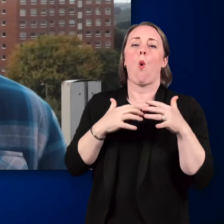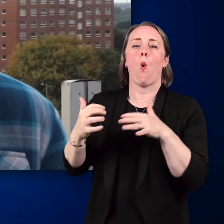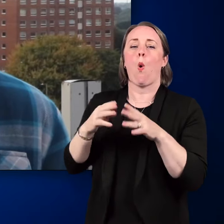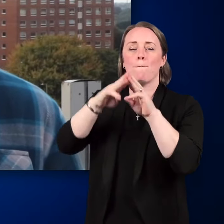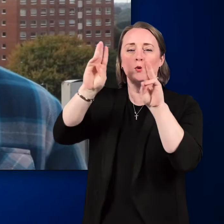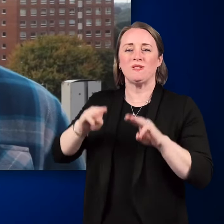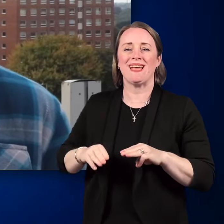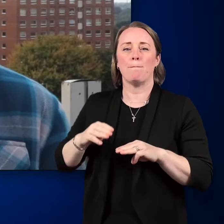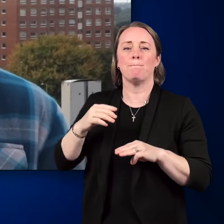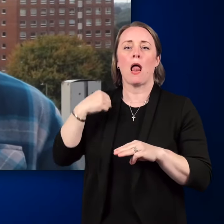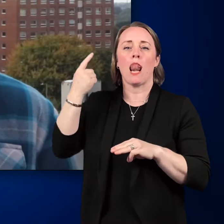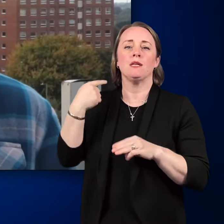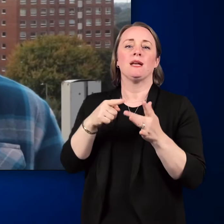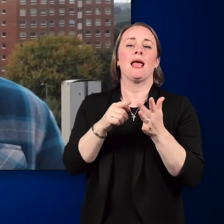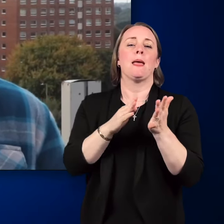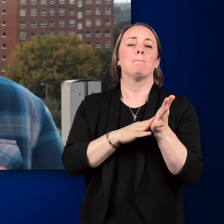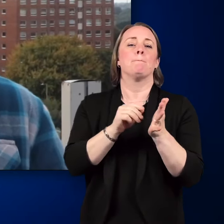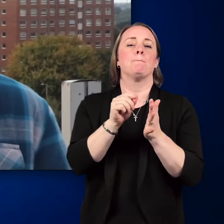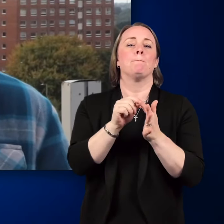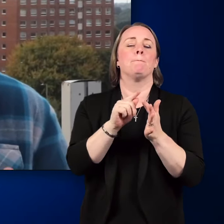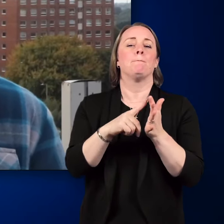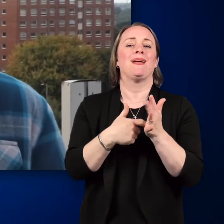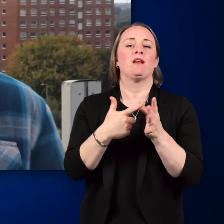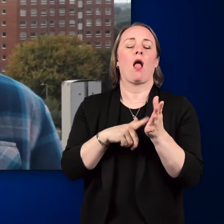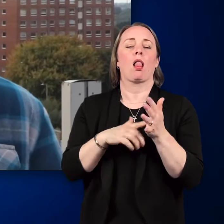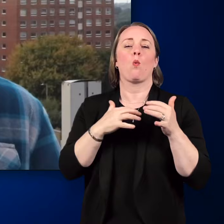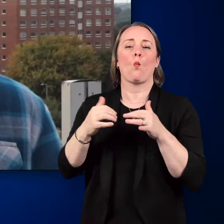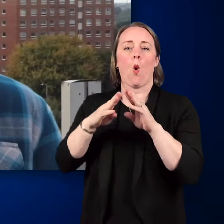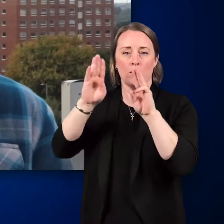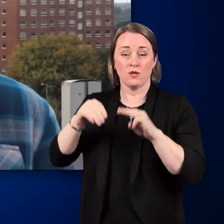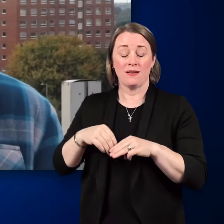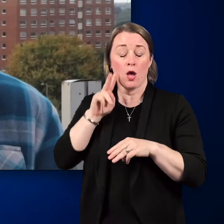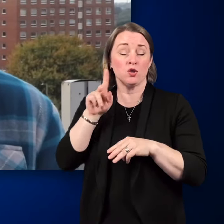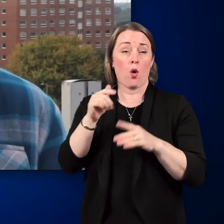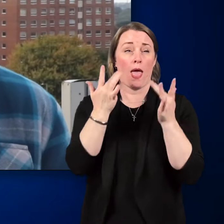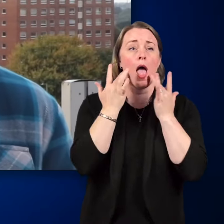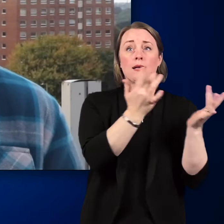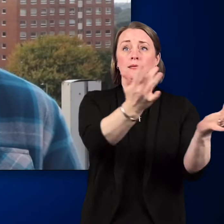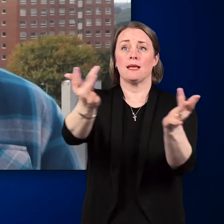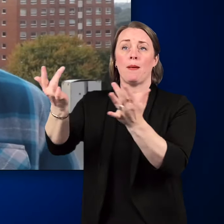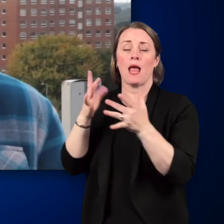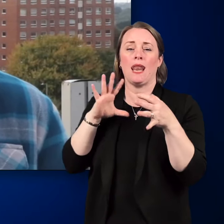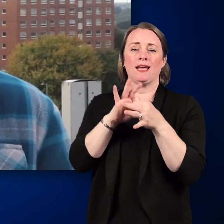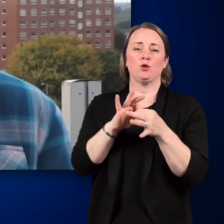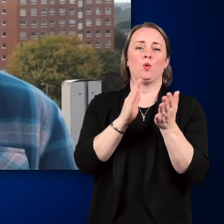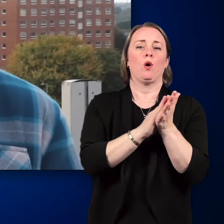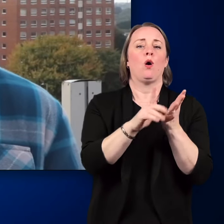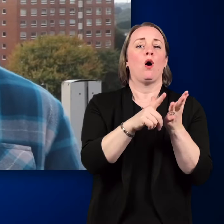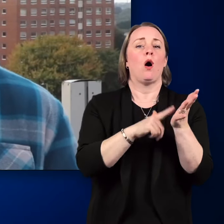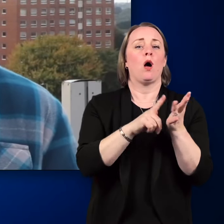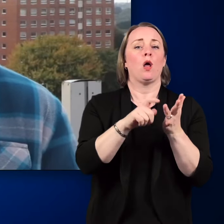one time. And there was an exhibit, it was actually on the Holocaust, but it portrayed Jewish culture in